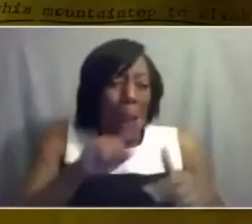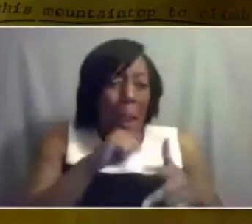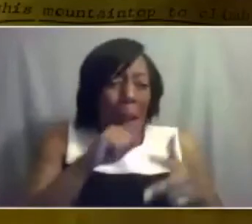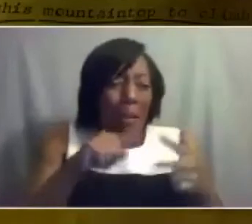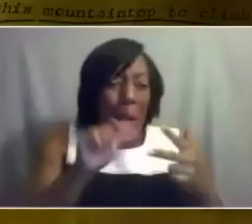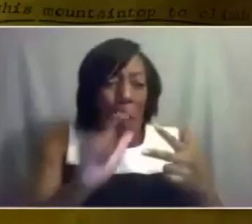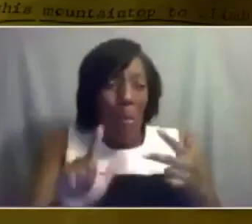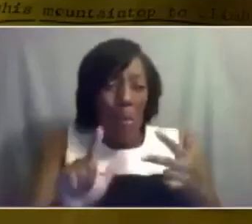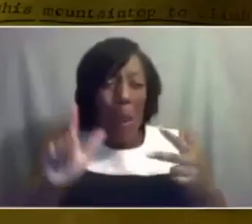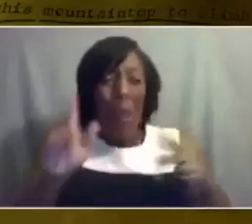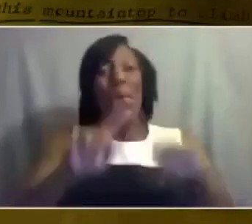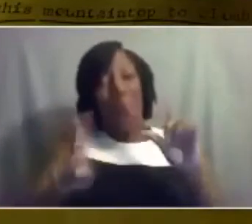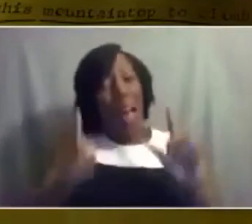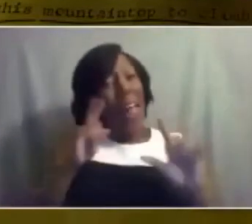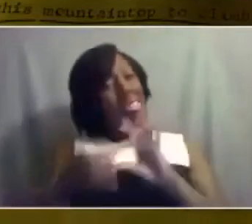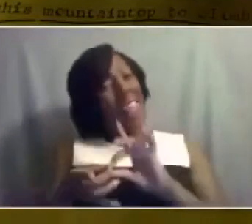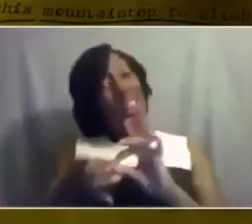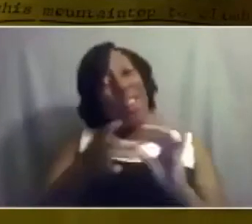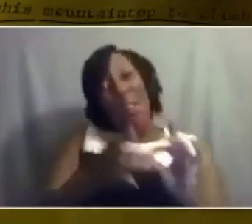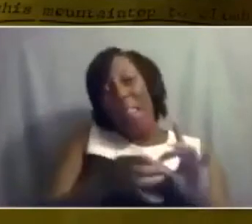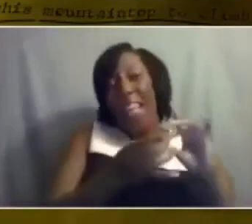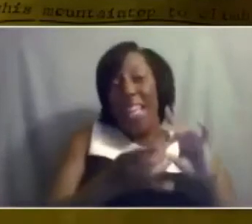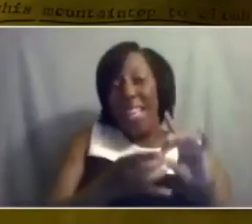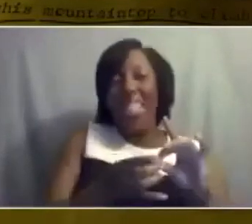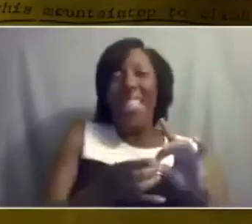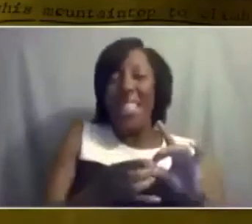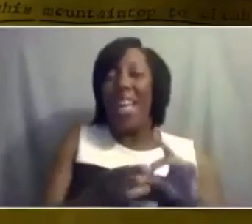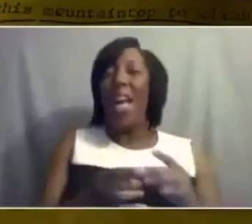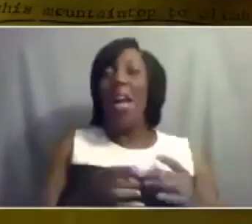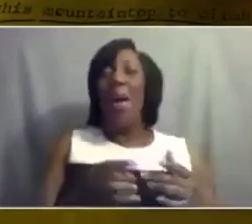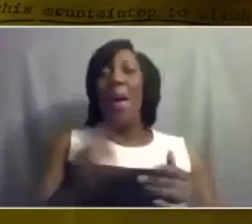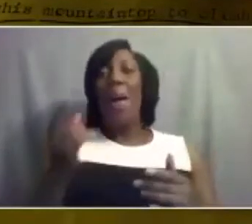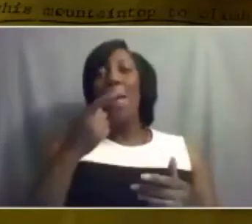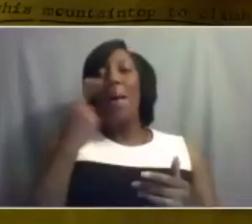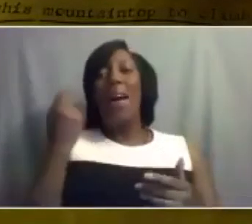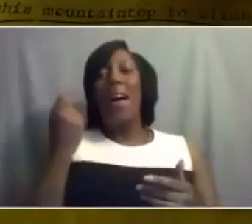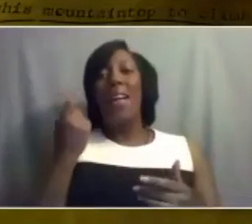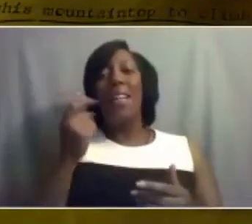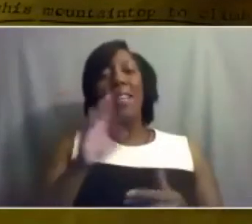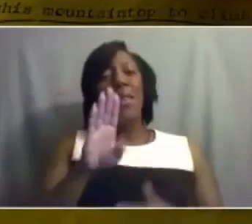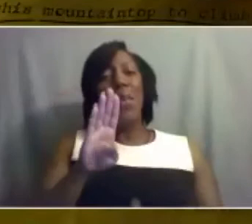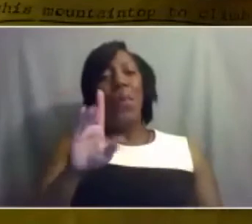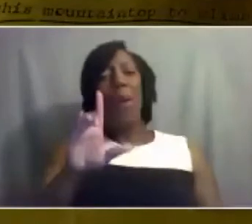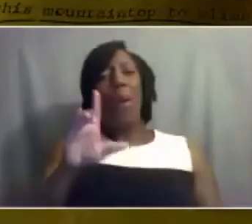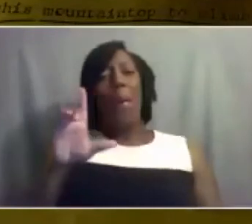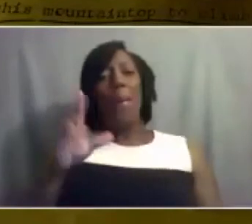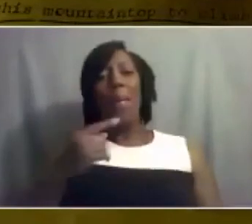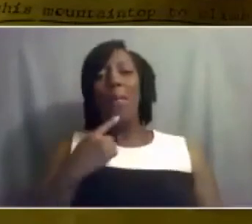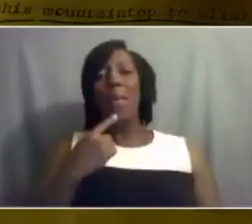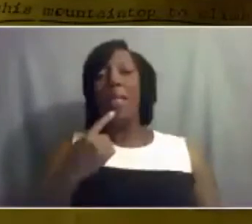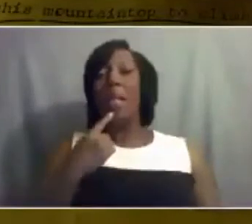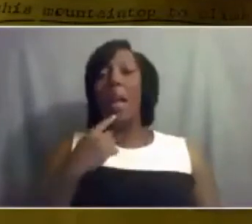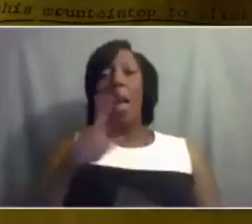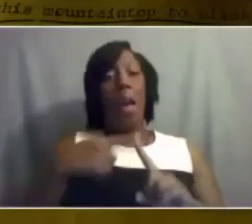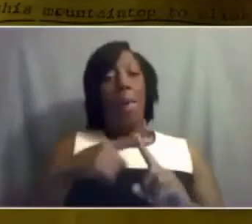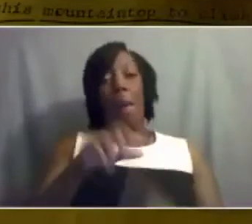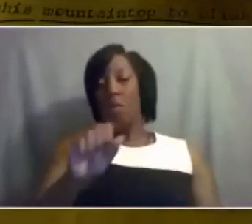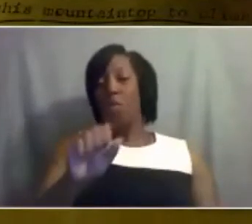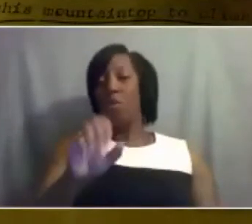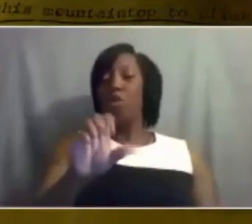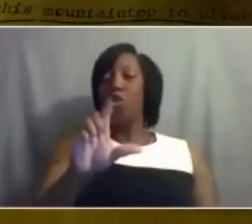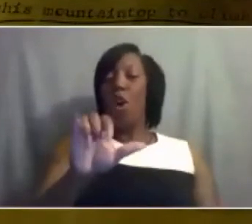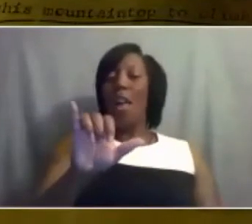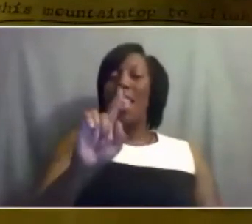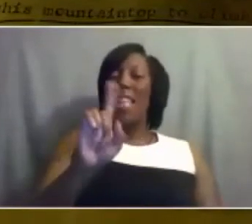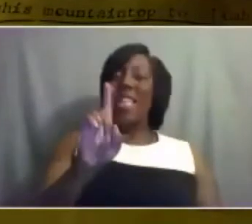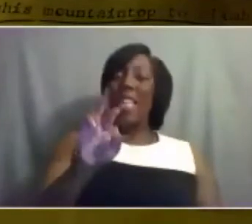So just to say it really succinctly, and this sort of rolls back to something that Bill was saying earlier, like this question of solidarity, right? What I'm